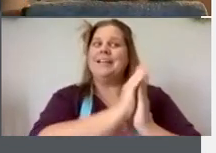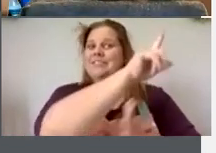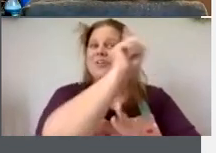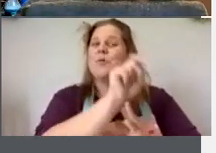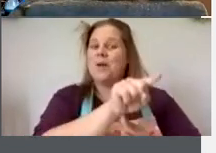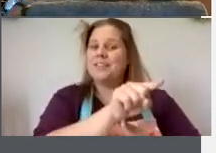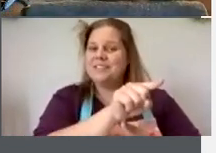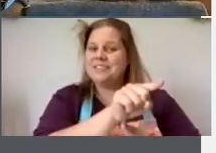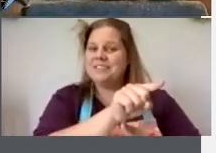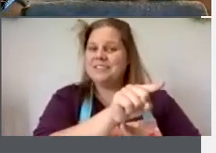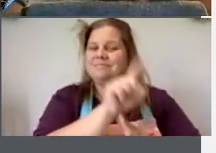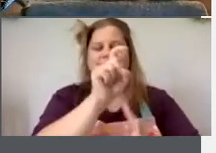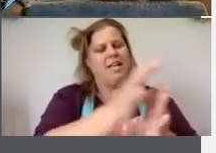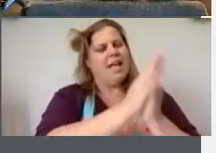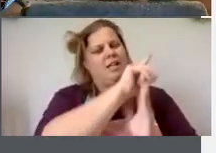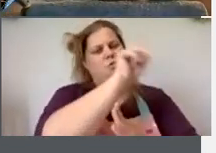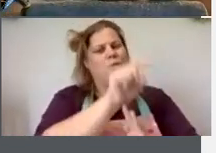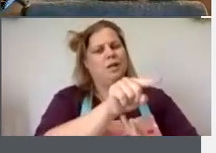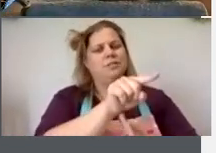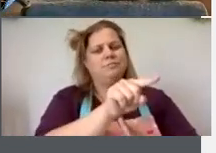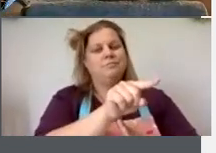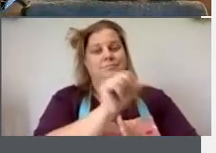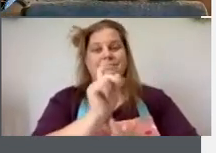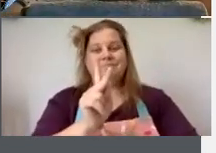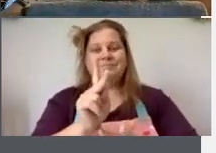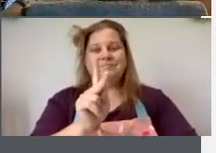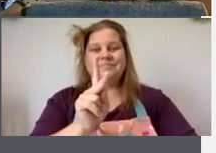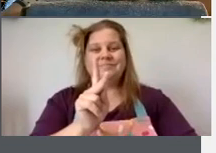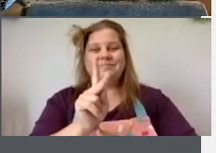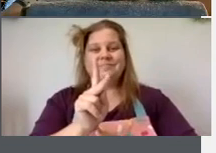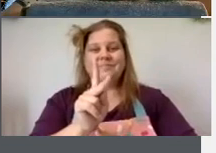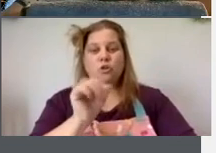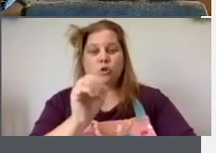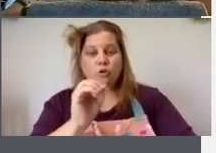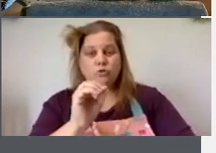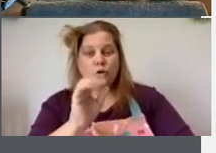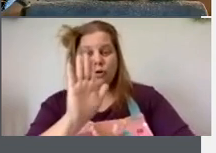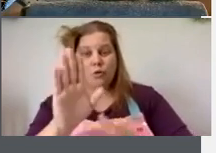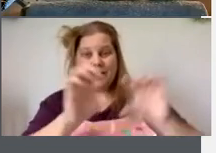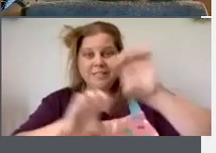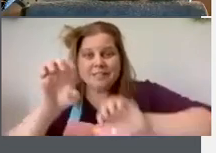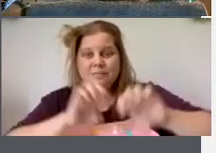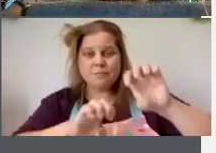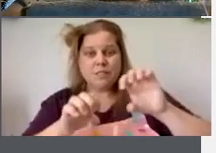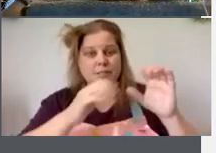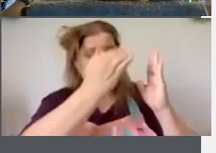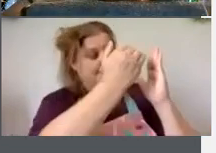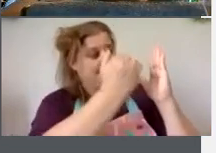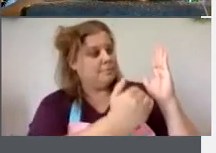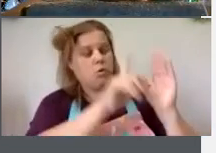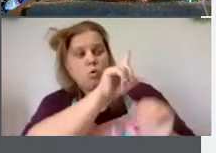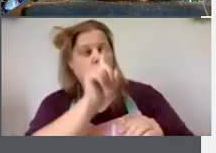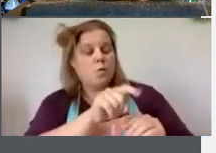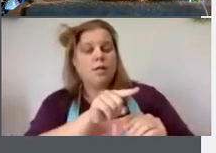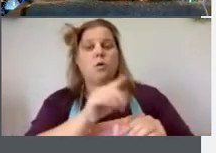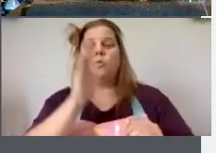a question. Okay, so according to your science experiment you're going to be doing, your question is, will